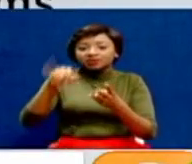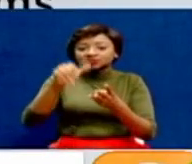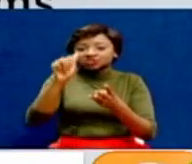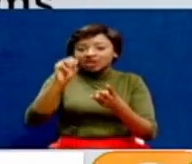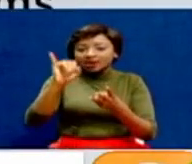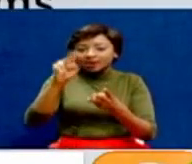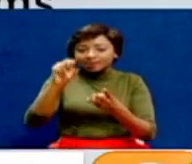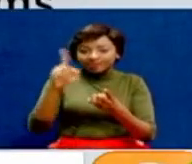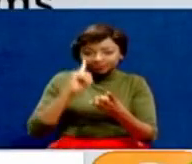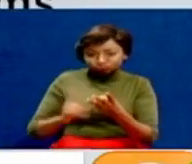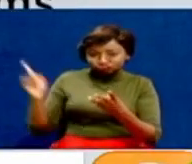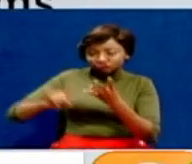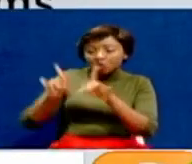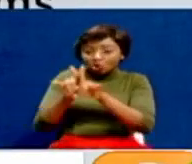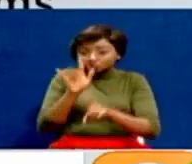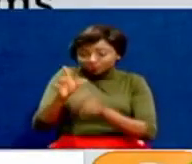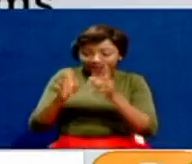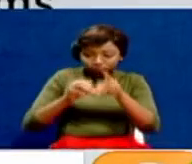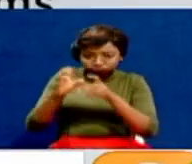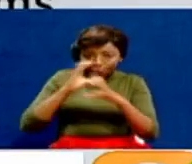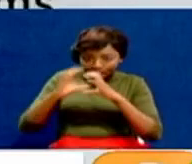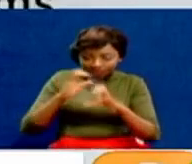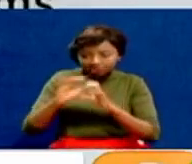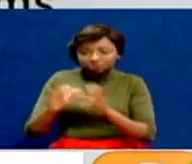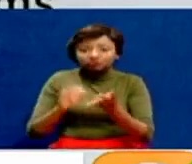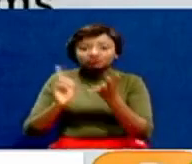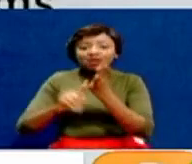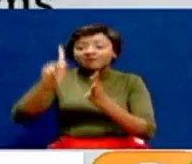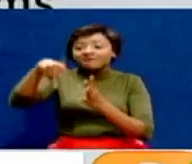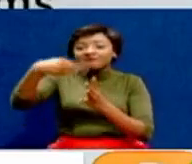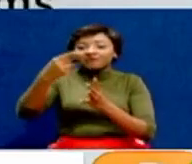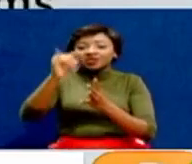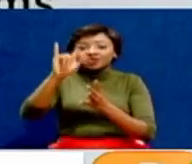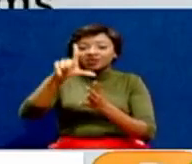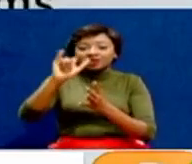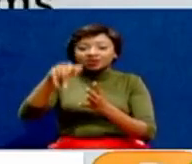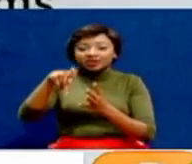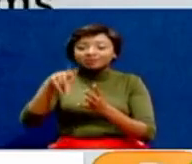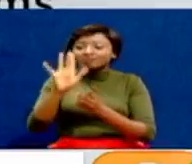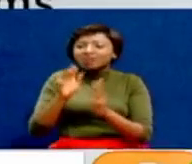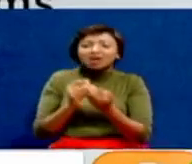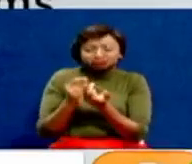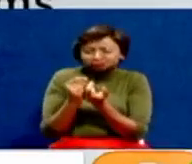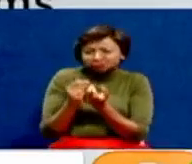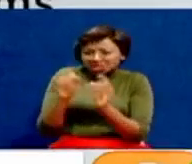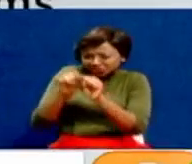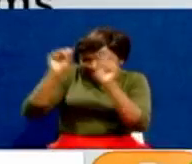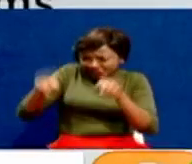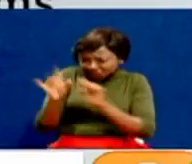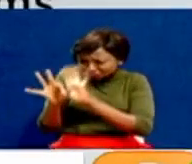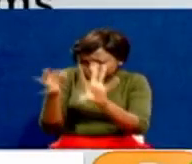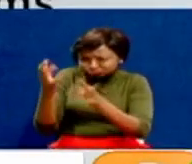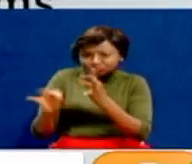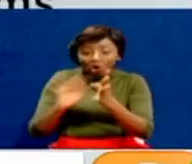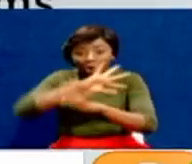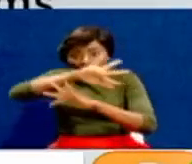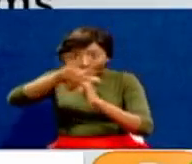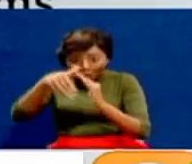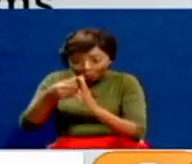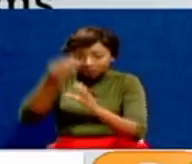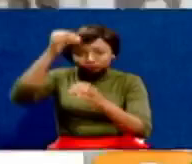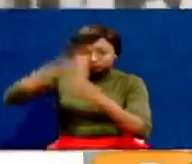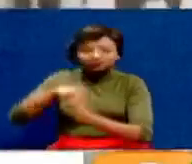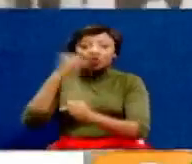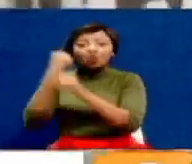is the manager at telecommunications, and Philip Mwai, Chief Systems Analyst. The managers are suspected to have worked in cahoots with